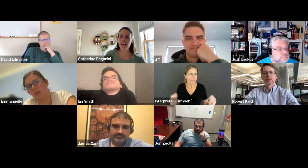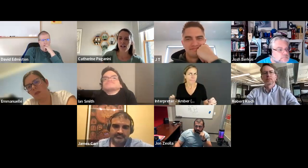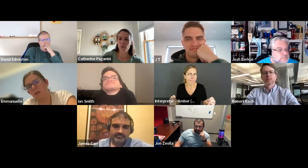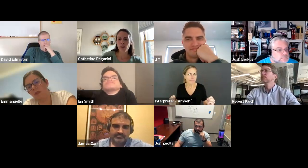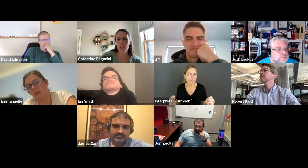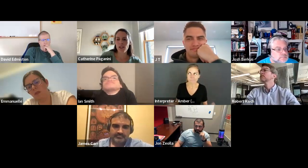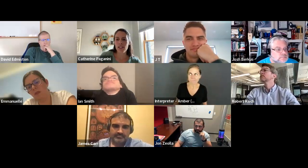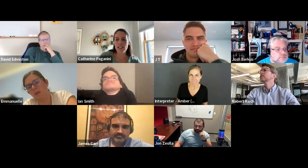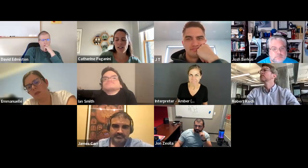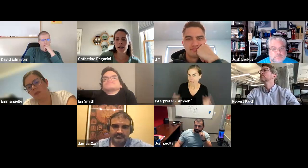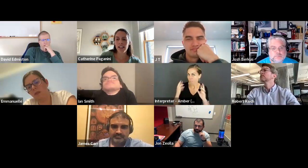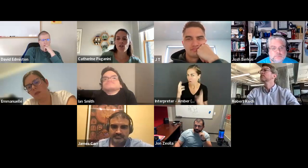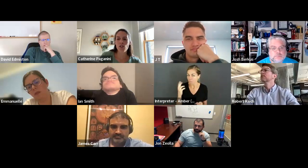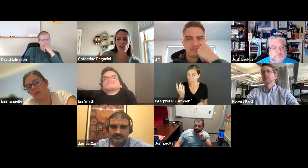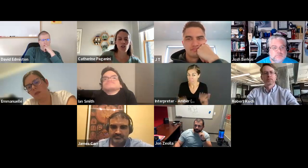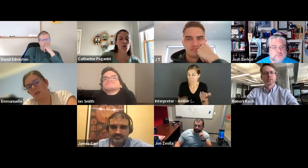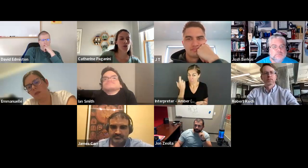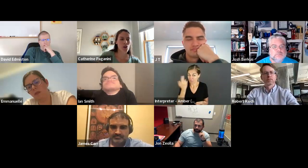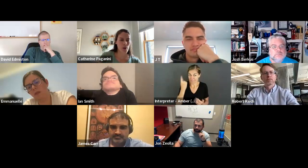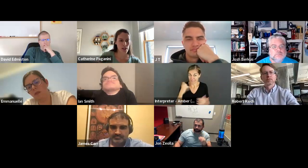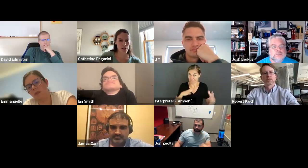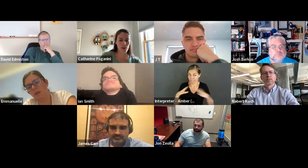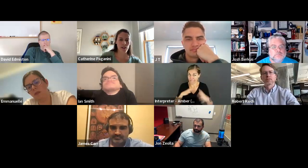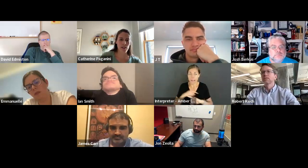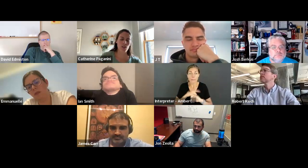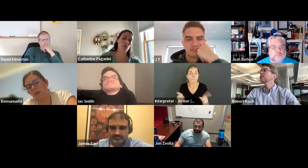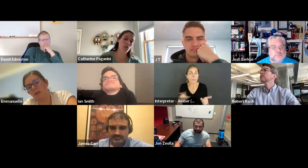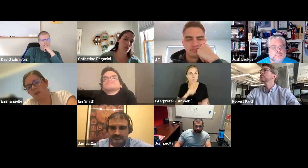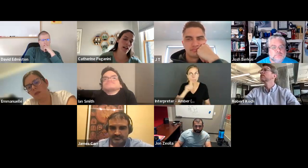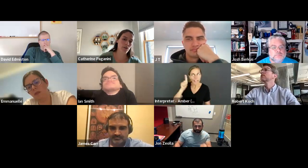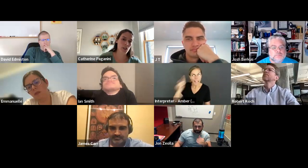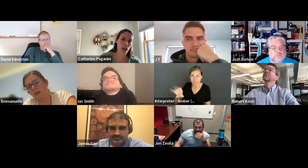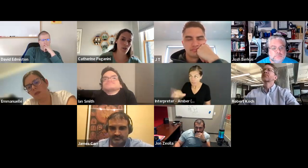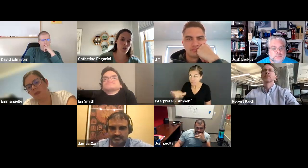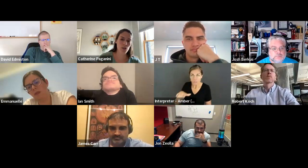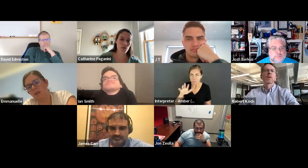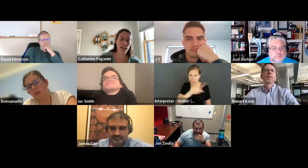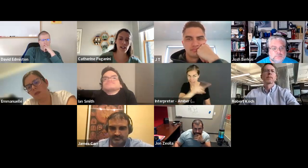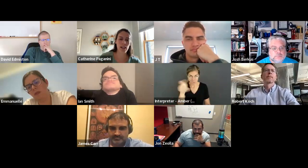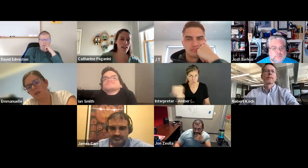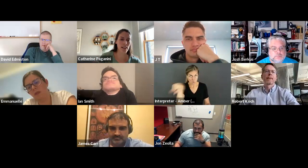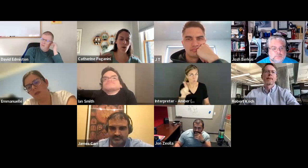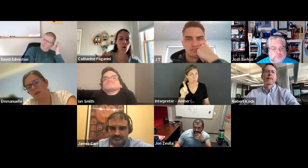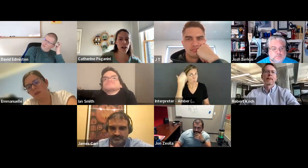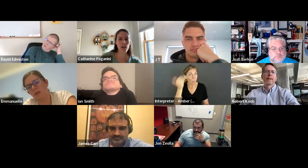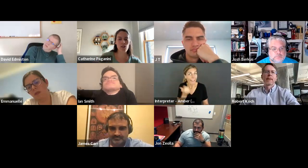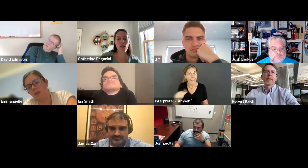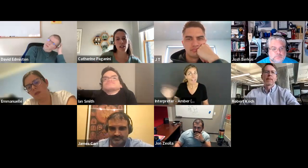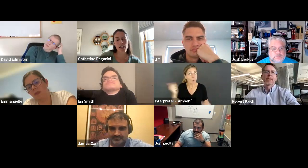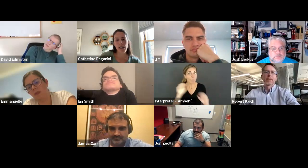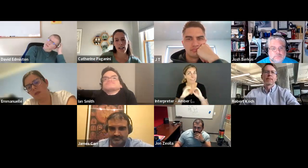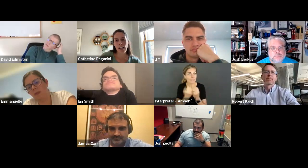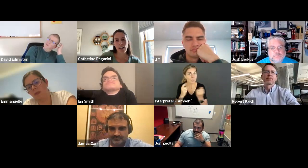holidays. But the question is here, like, do you know any other organizations we should kind of reach out to, right? Like who